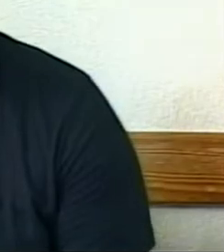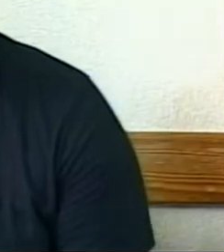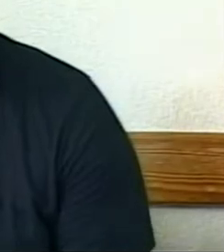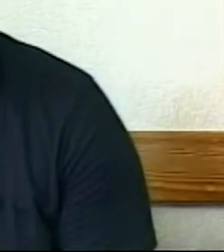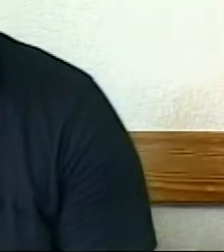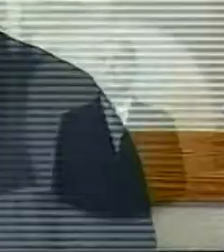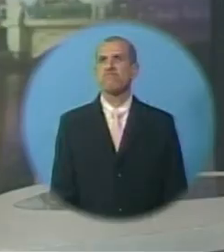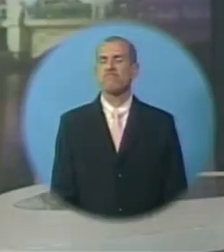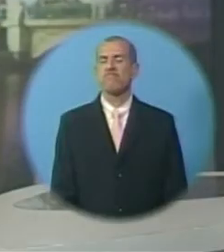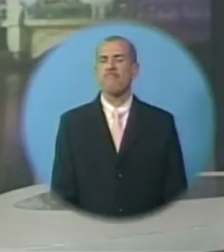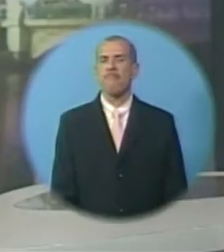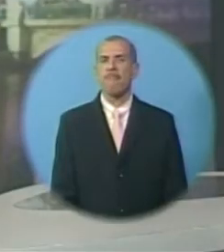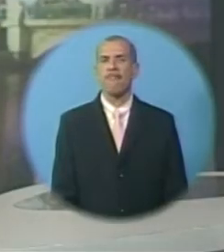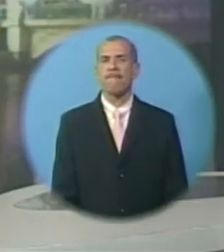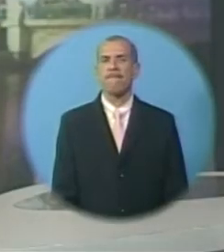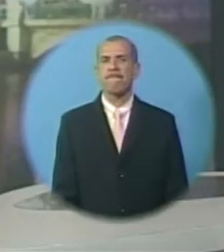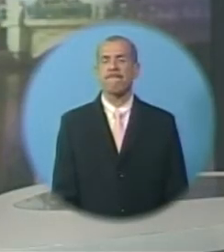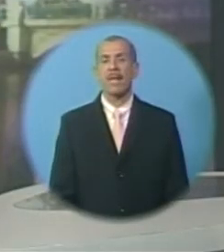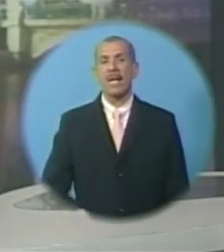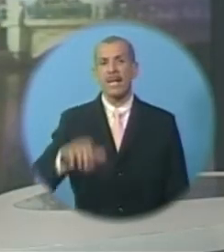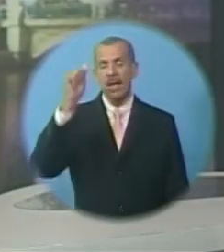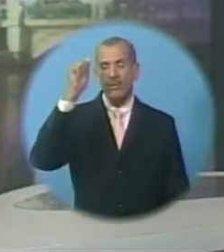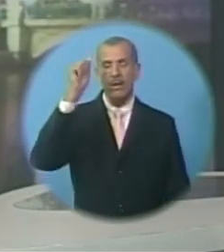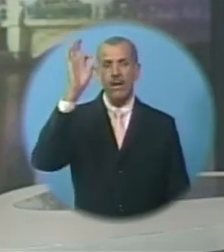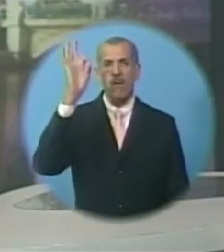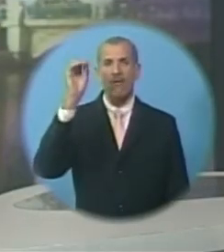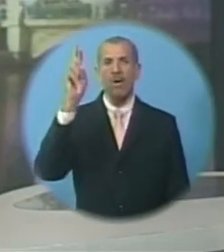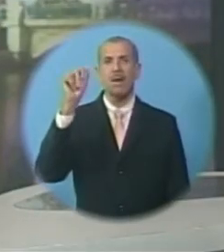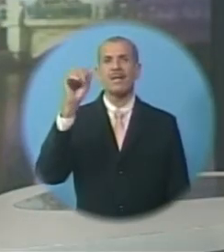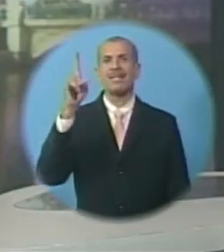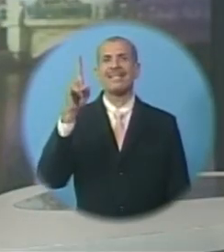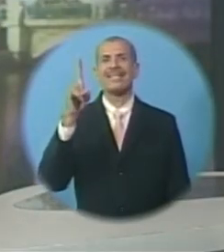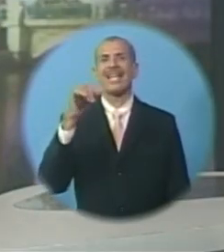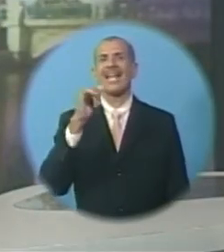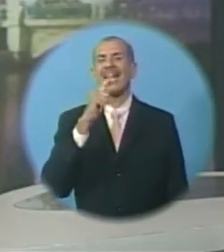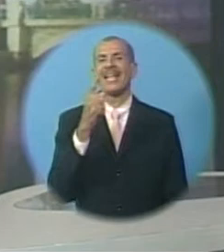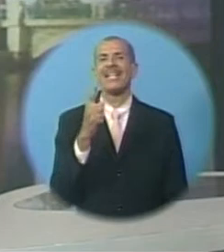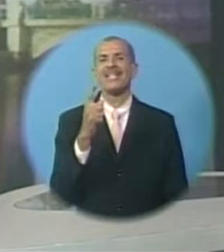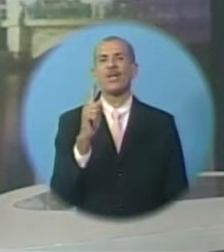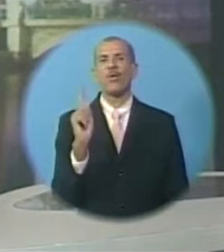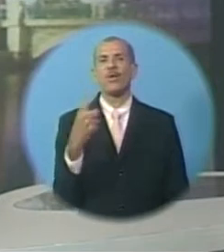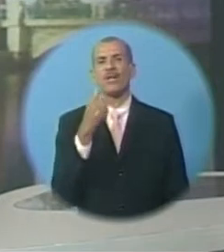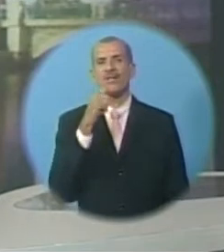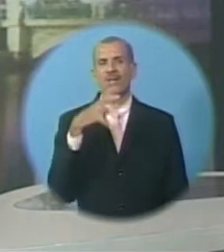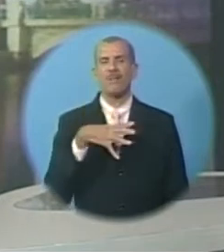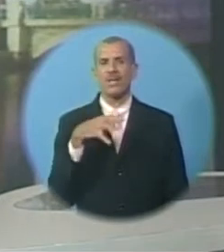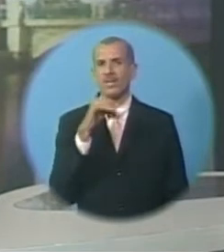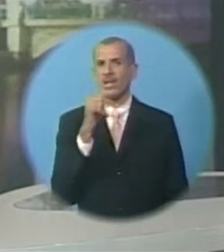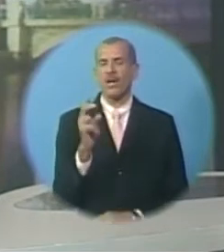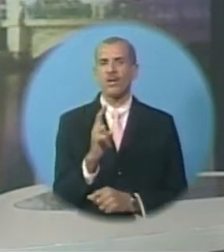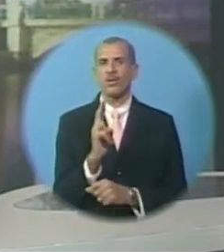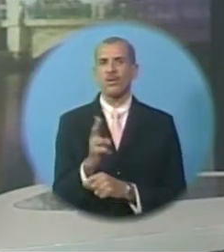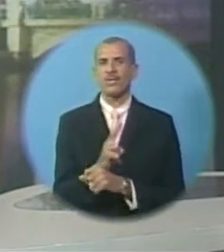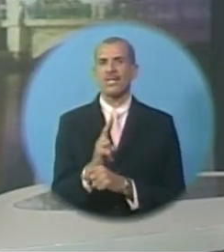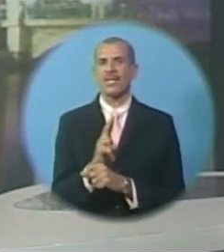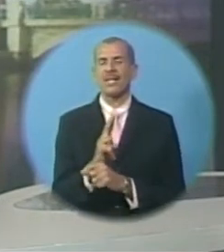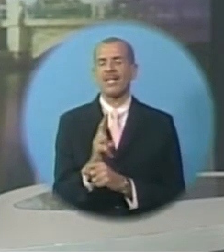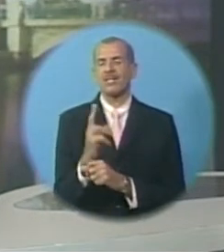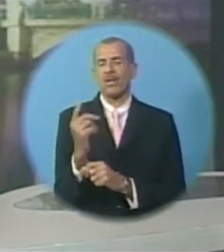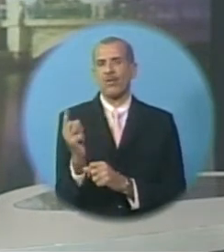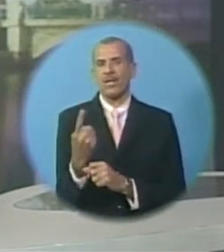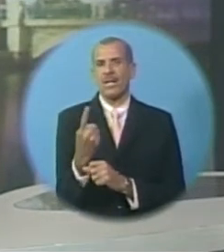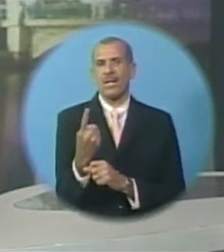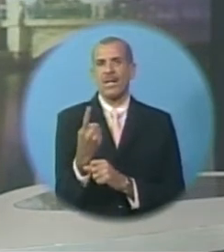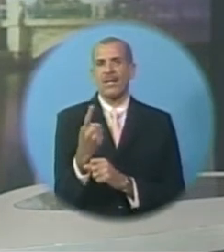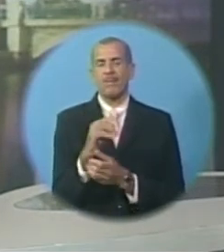level. Adrian Ford, the lone female in the group, says that she's not only using the chance to become better,